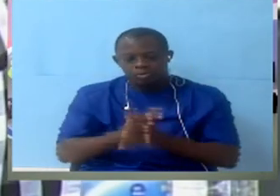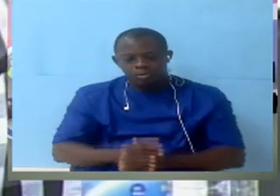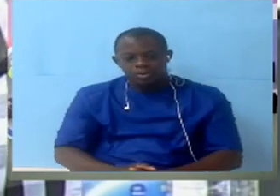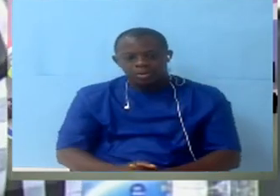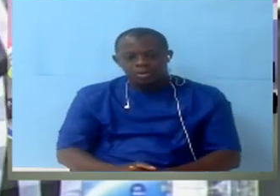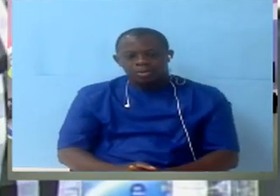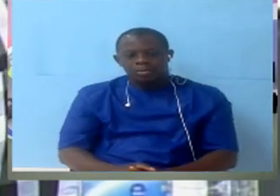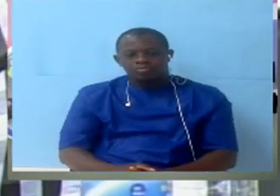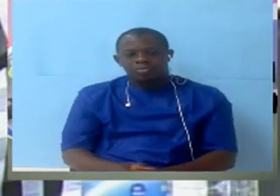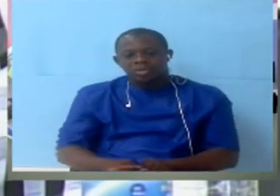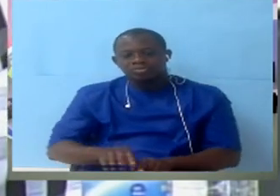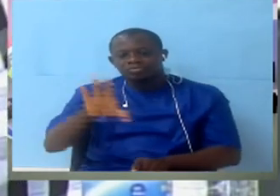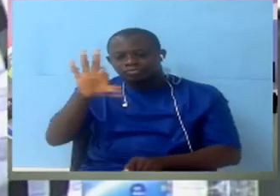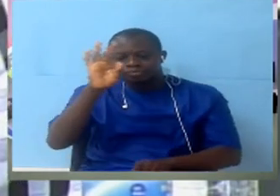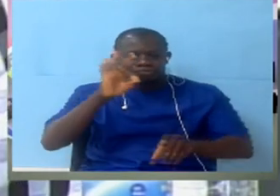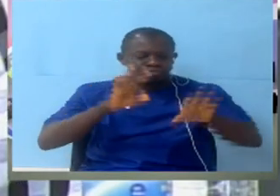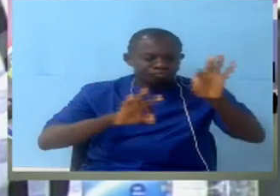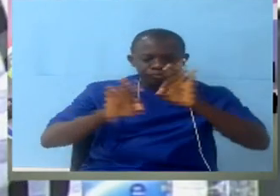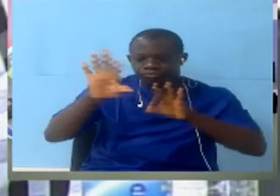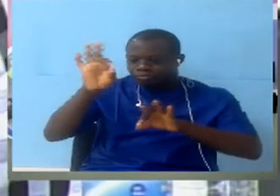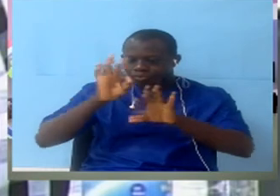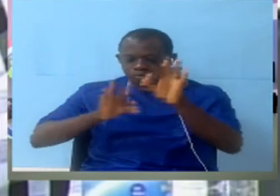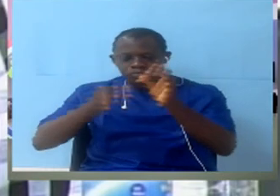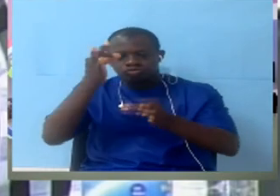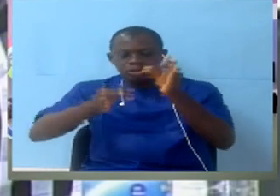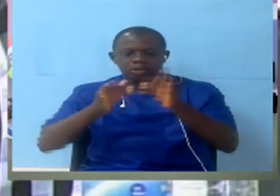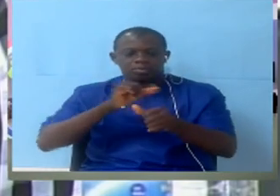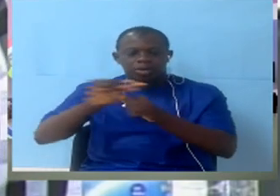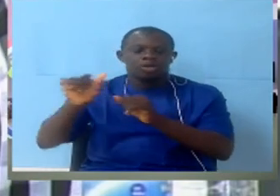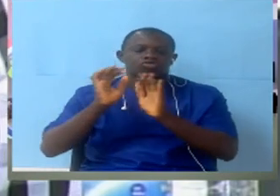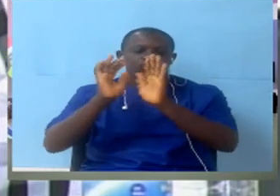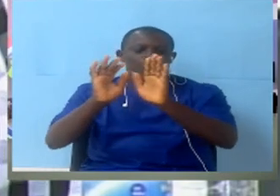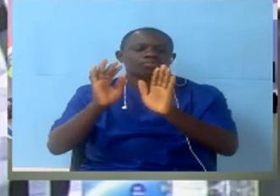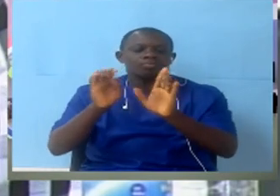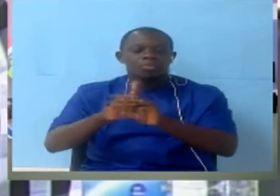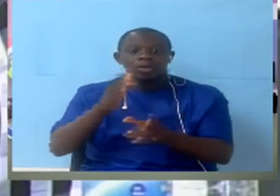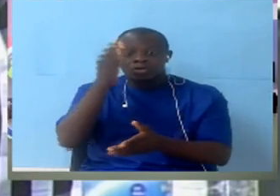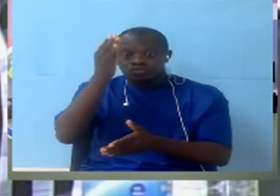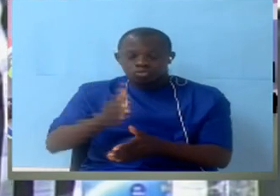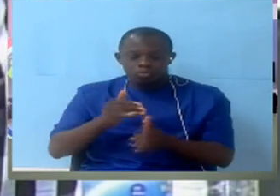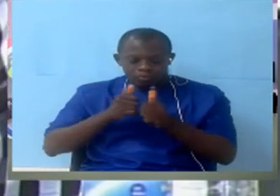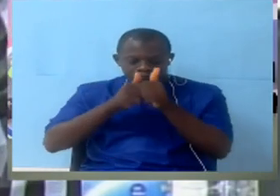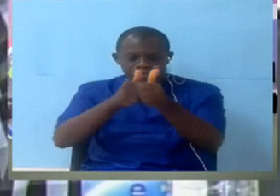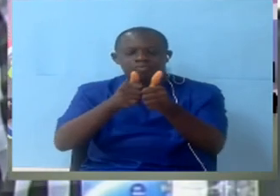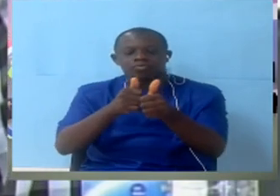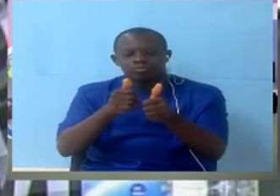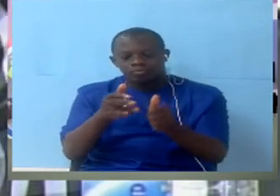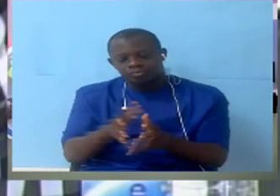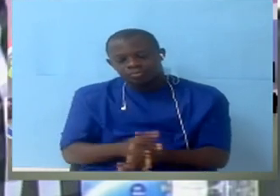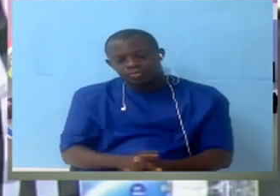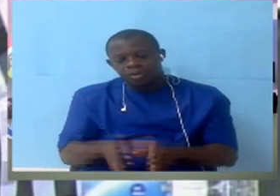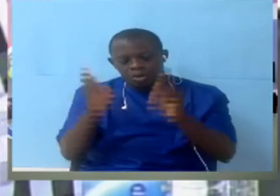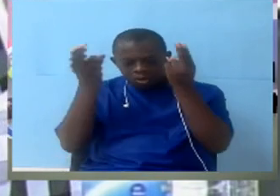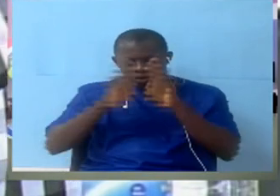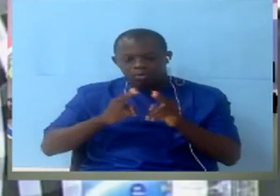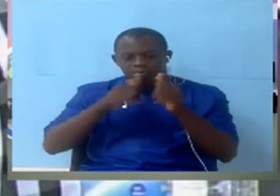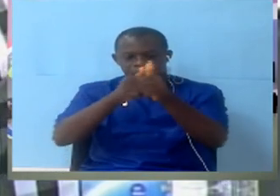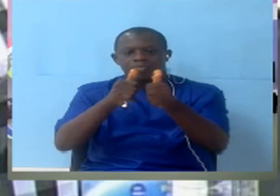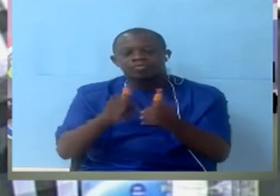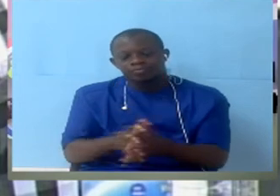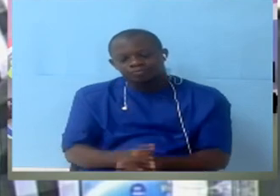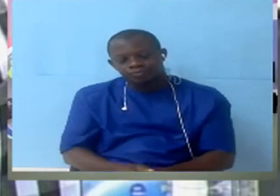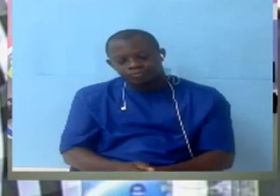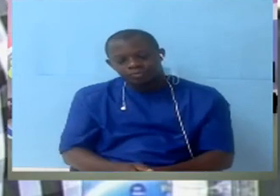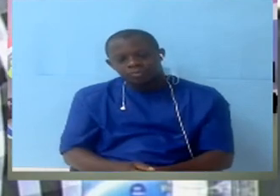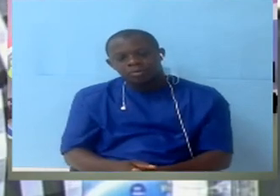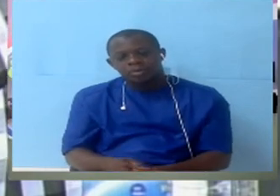justice ngon stop banko kono jax. Let them stop selective justice. Toya ngon tamande. Let's try and go by the law and let establish